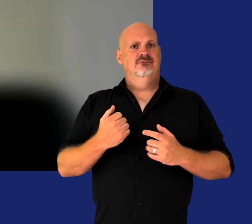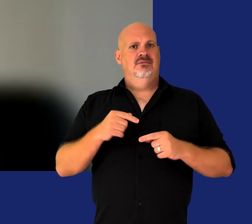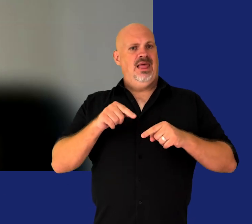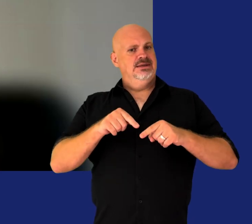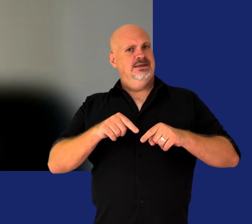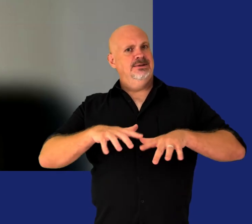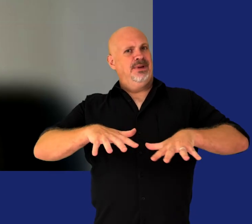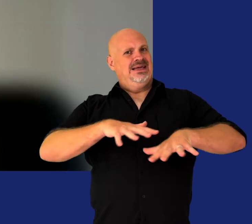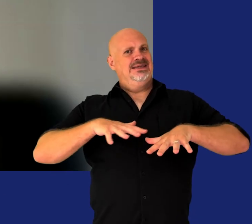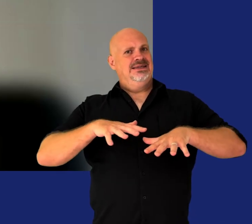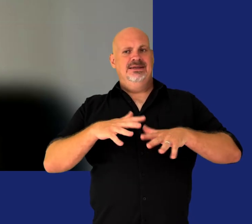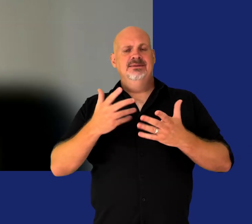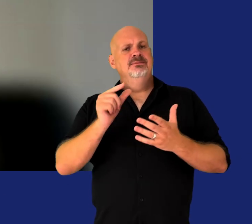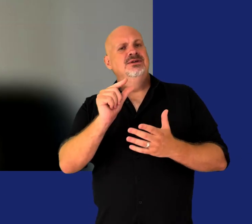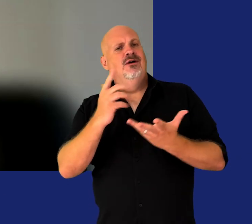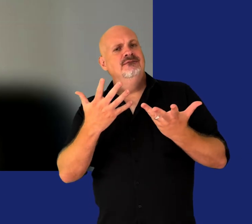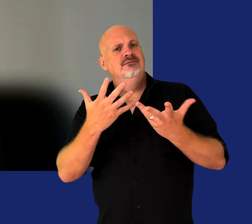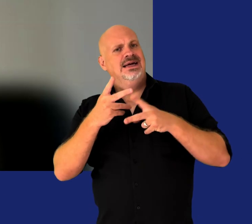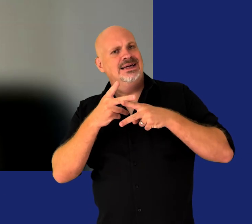have that little bit of